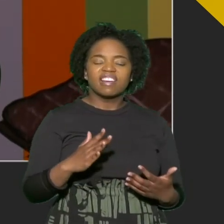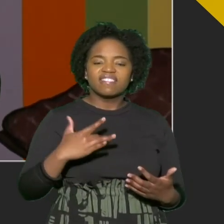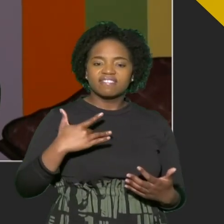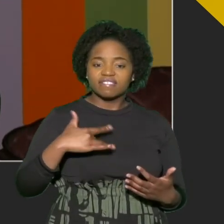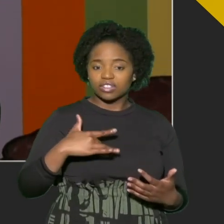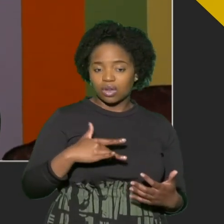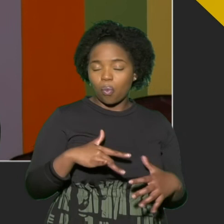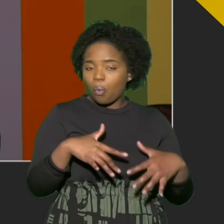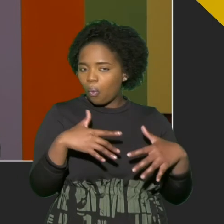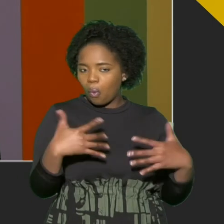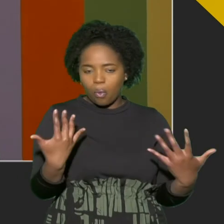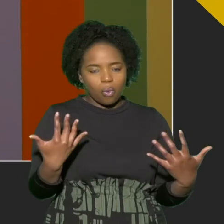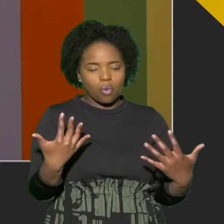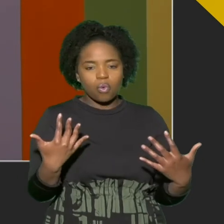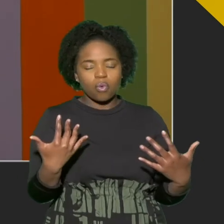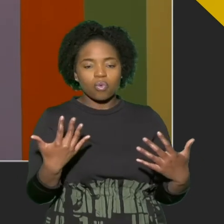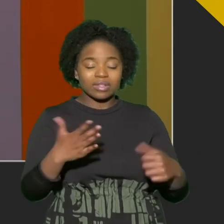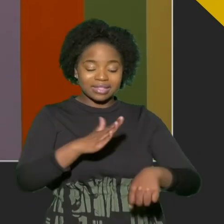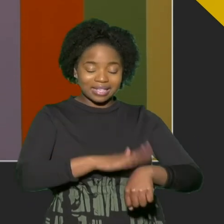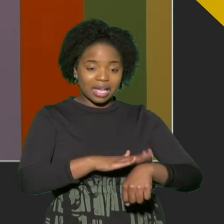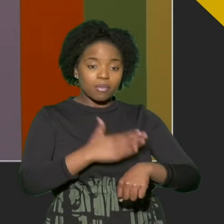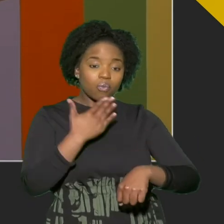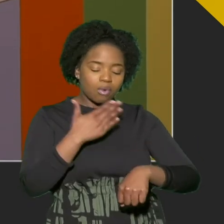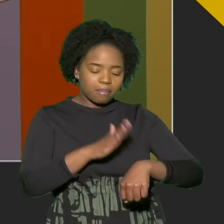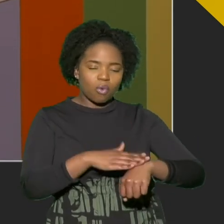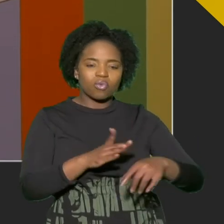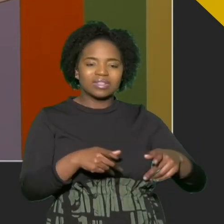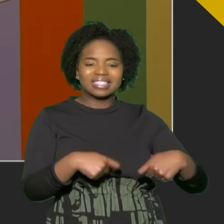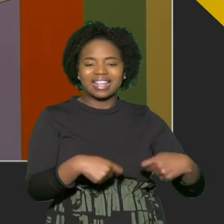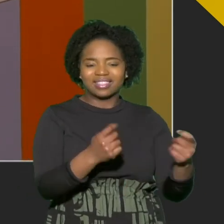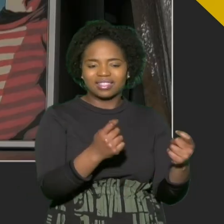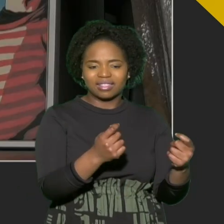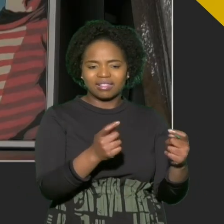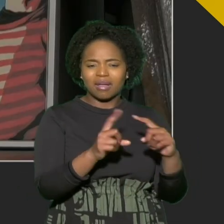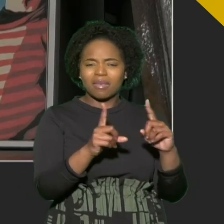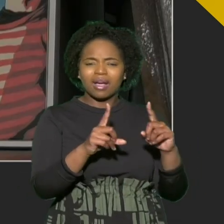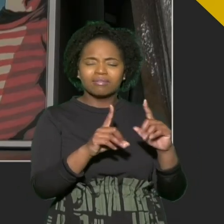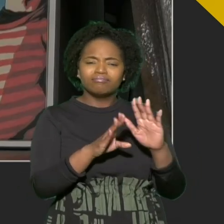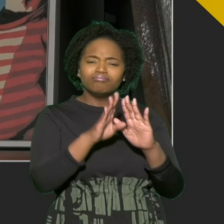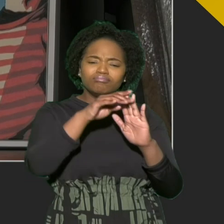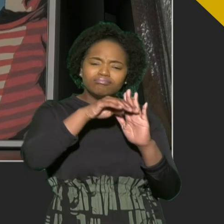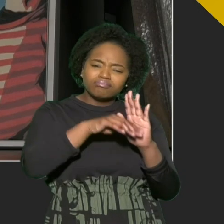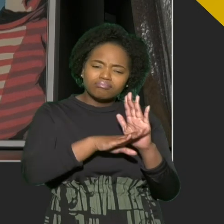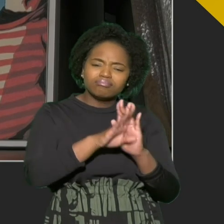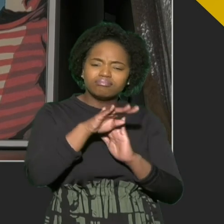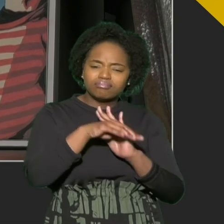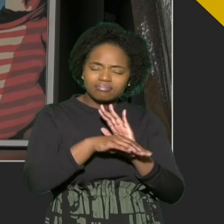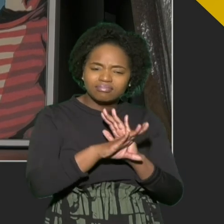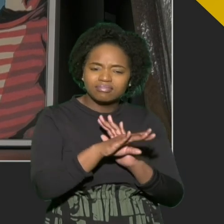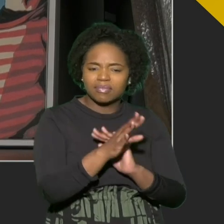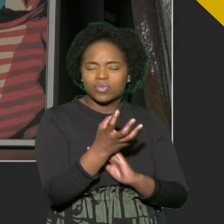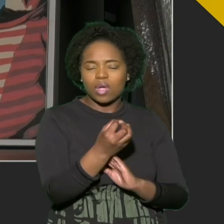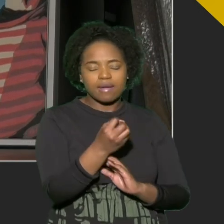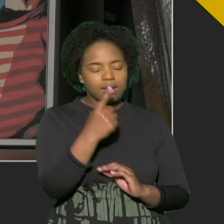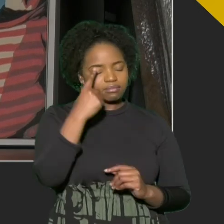whoever's in fashion at that point in time sells more, but it goes in waves. We certainly have